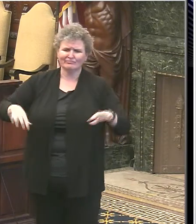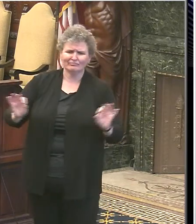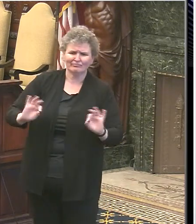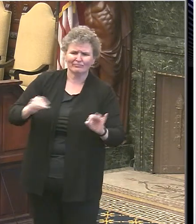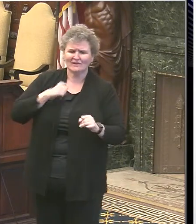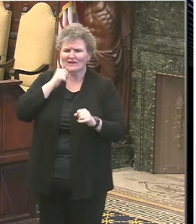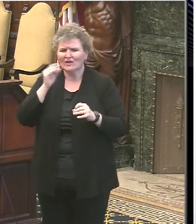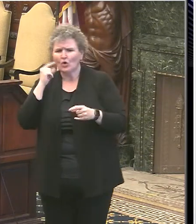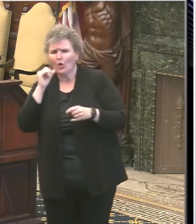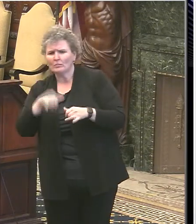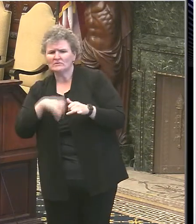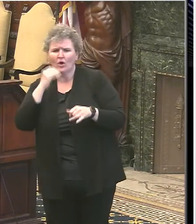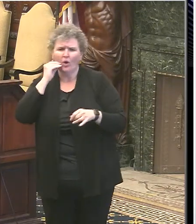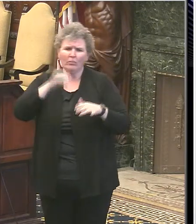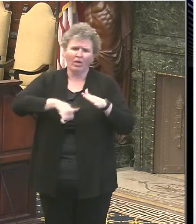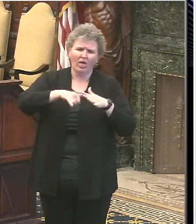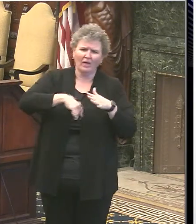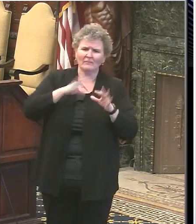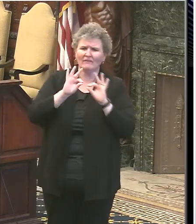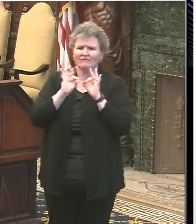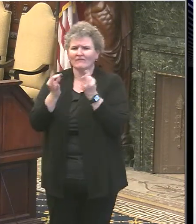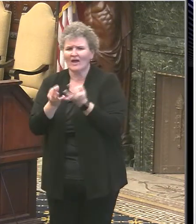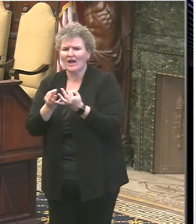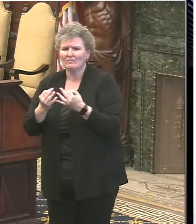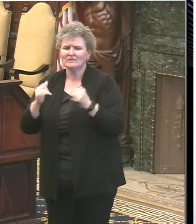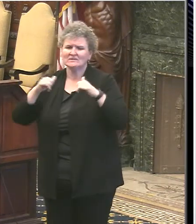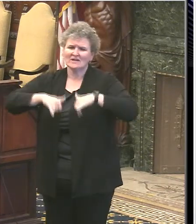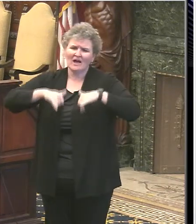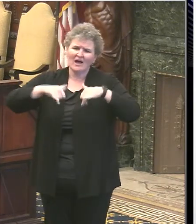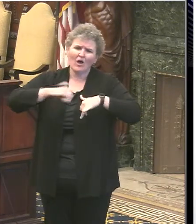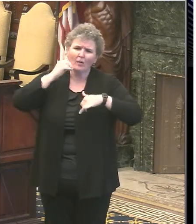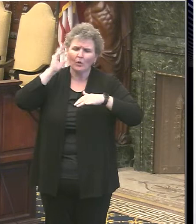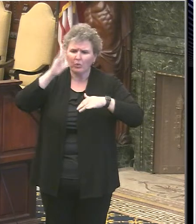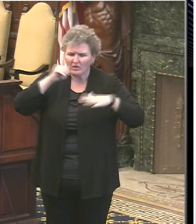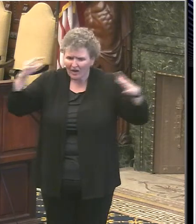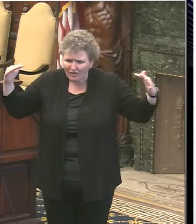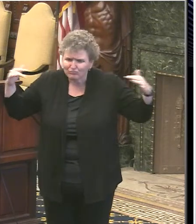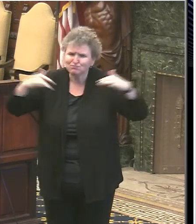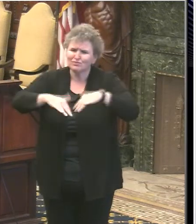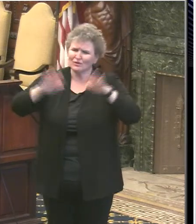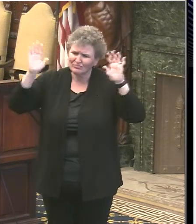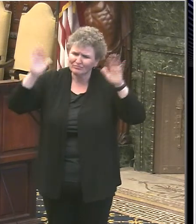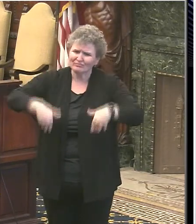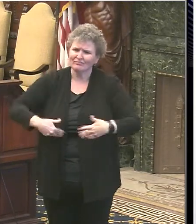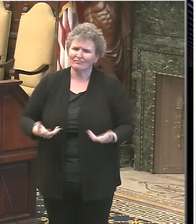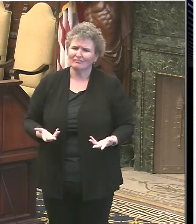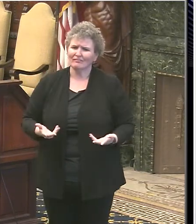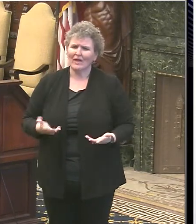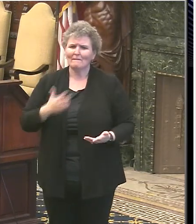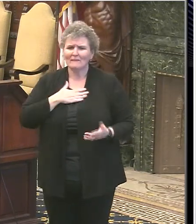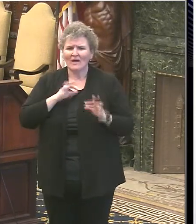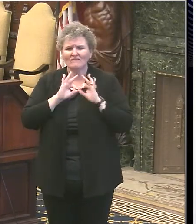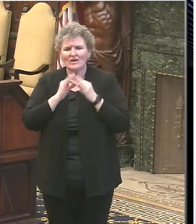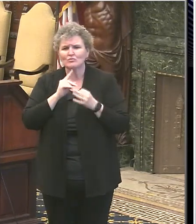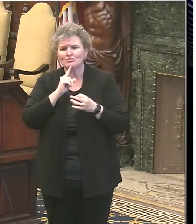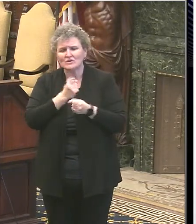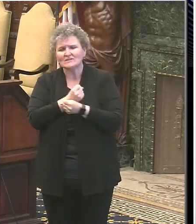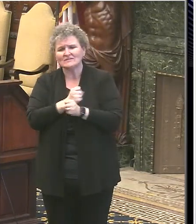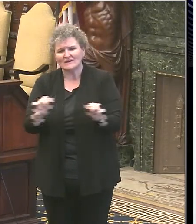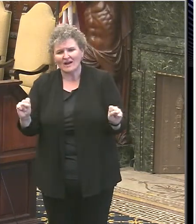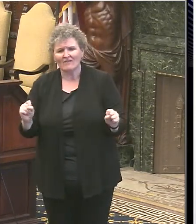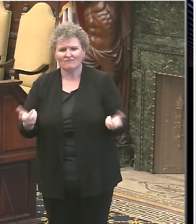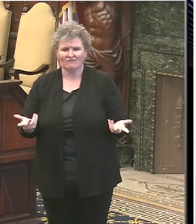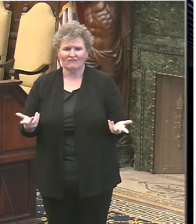home most of the time, all my family members are, why can't we get together? What would you say to that? People say, oh, everyone in my family is safe, we don't do anything